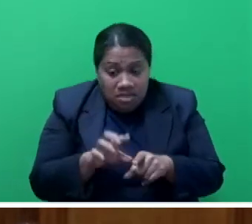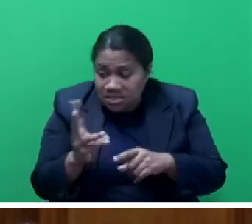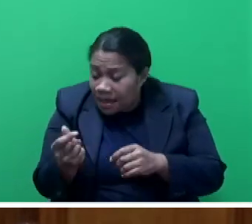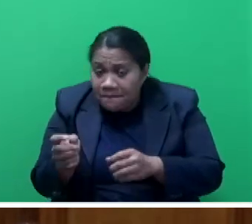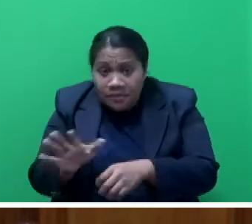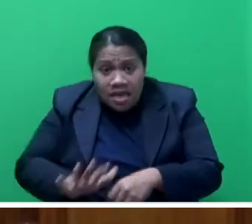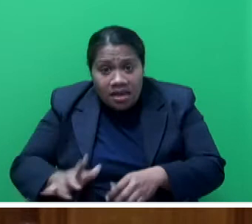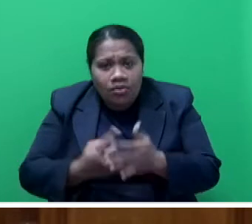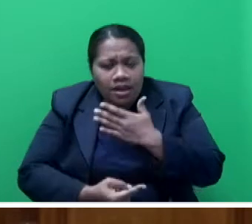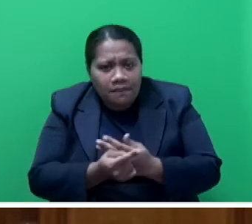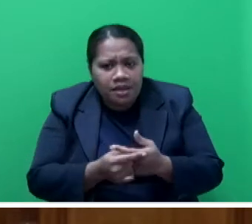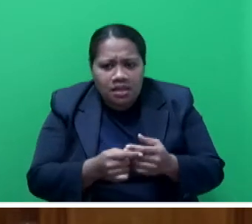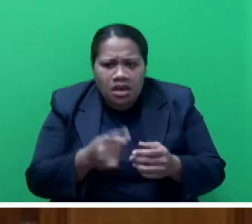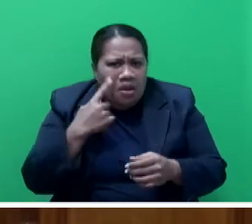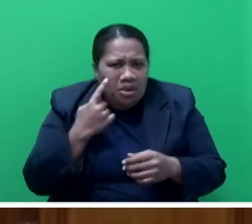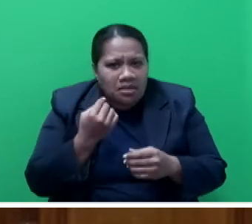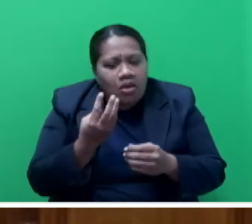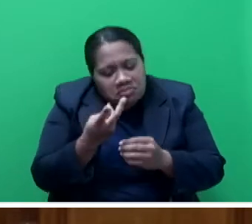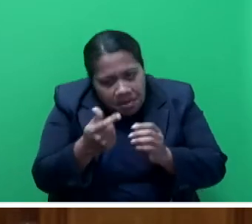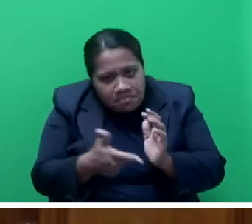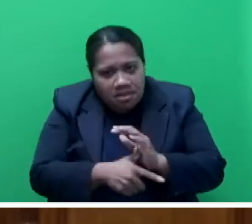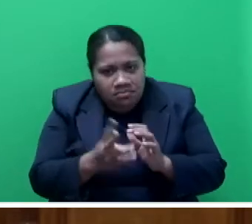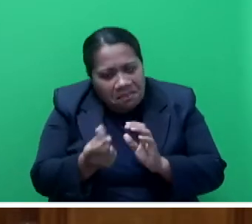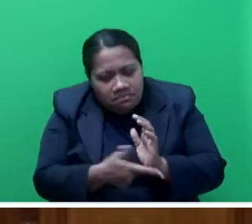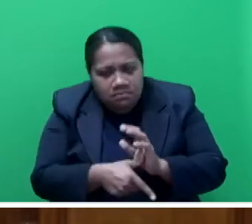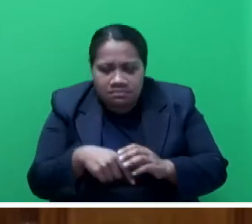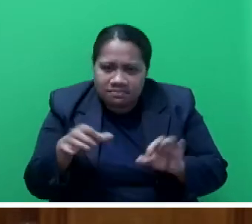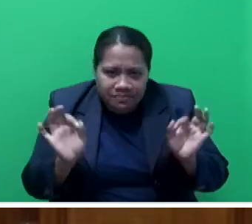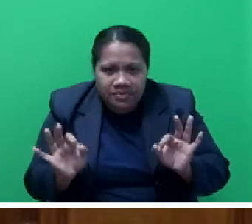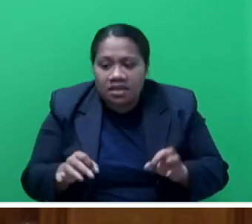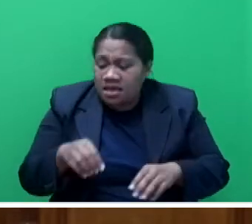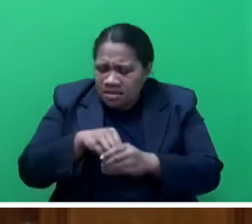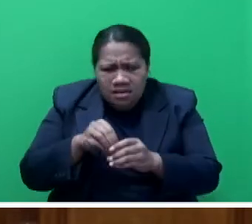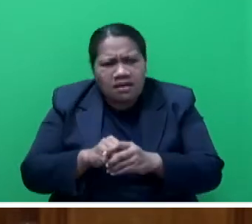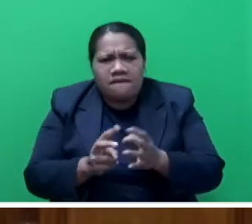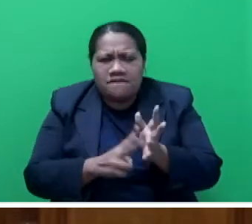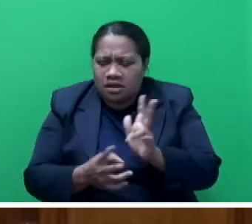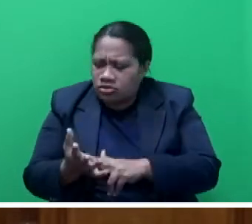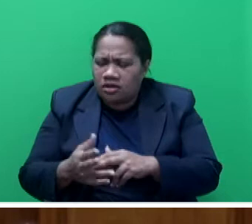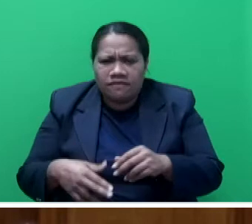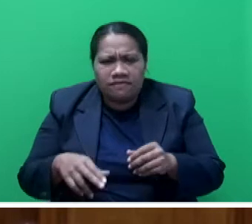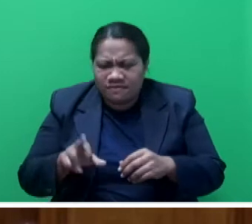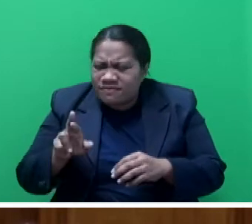included villages of Nasingatoka, Nandoi village, Nasilai, Vutia, Tabuia,